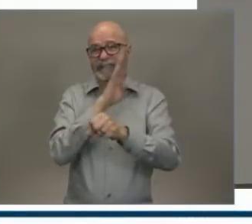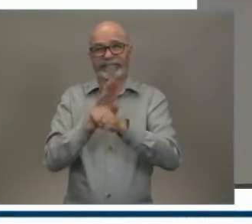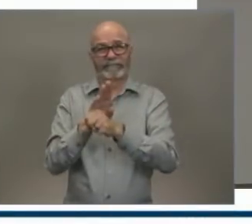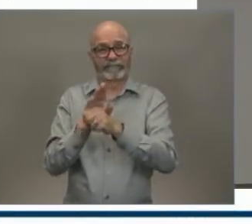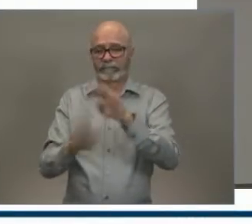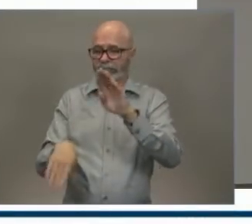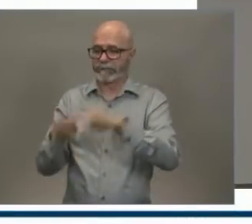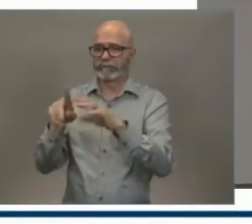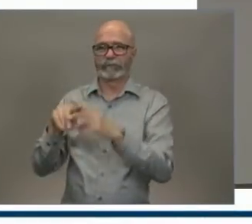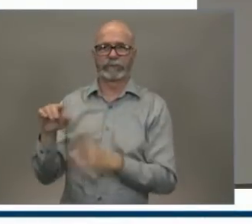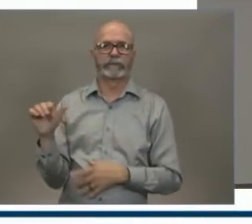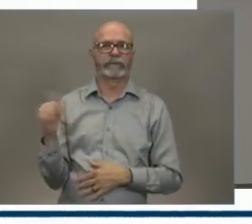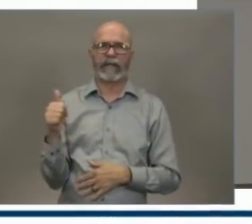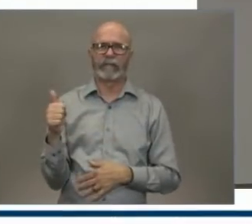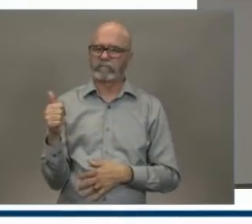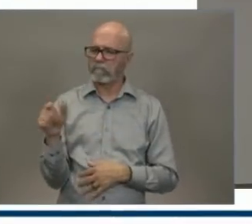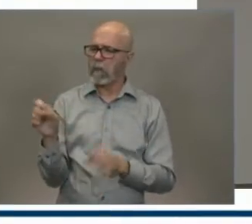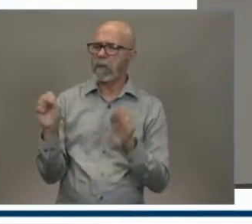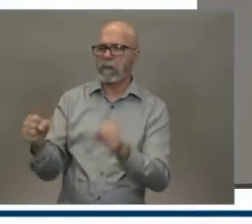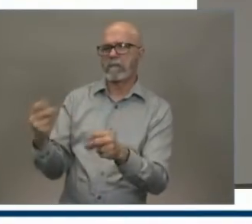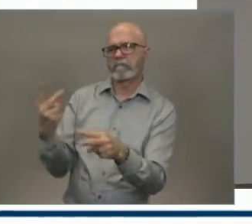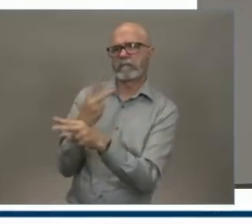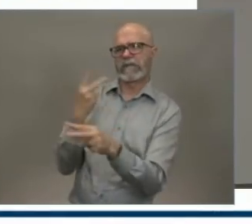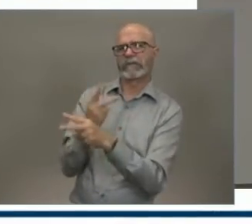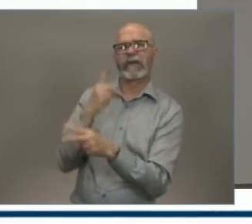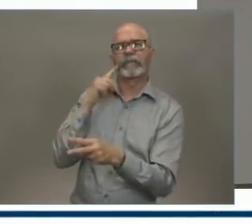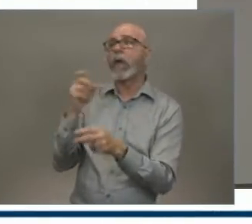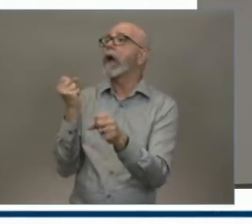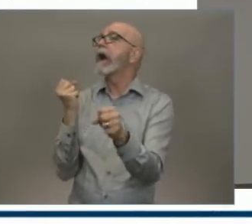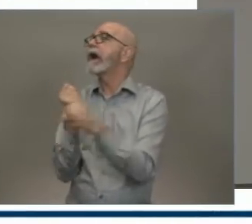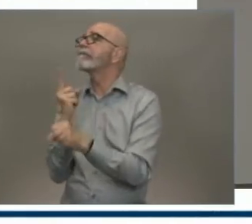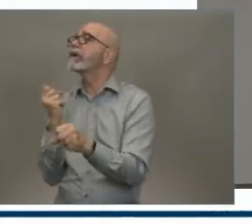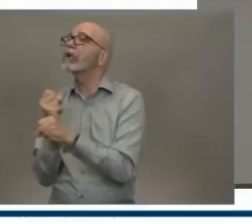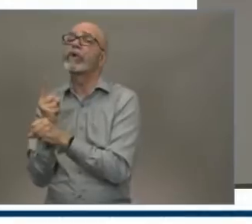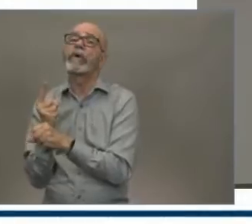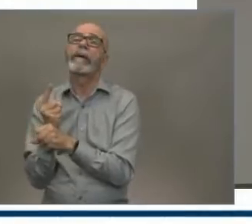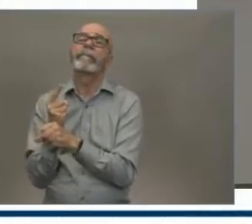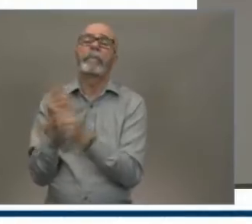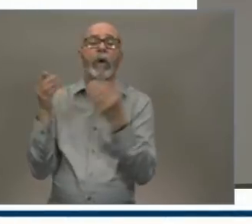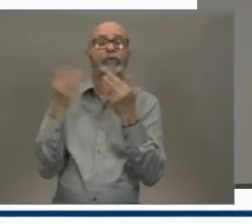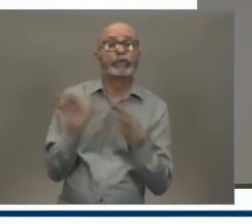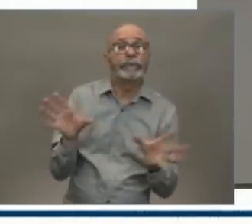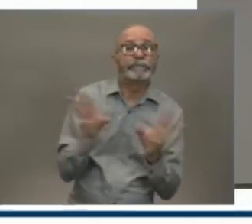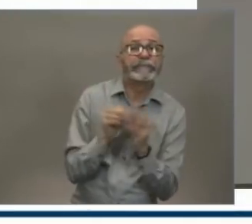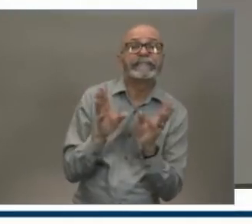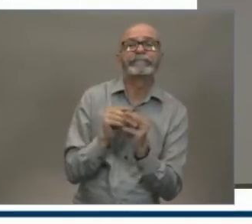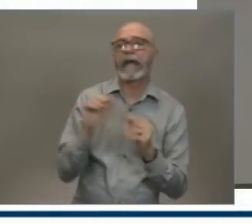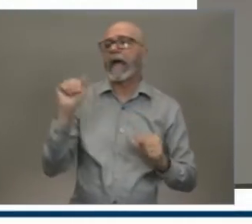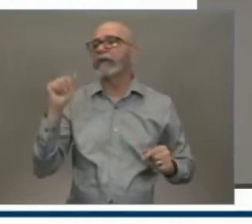can conduct business meetings, annual general meetings, things like that with virtual technology.